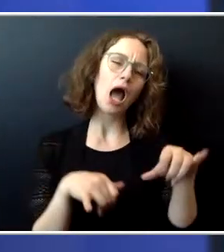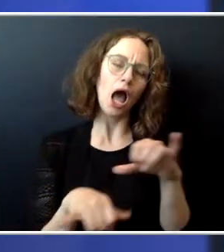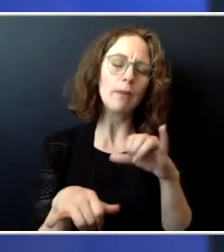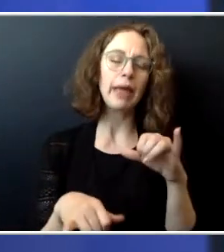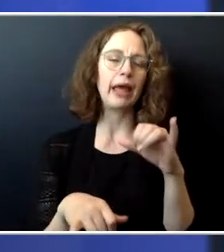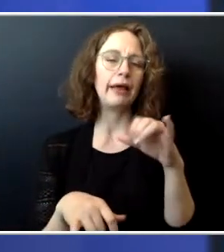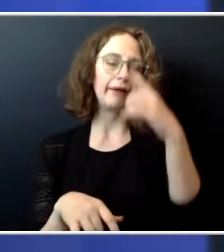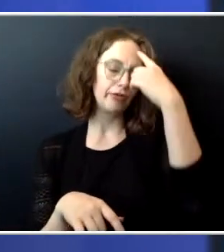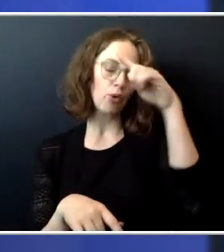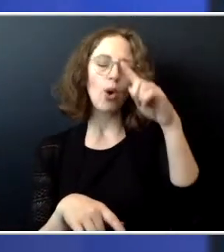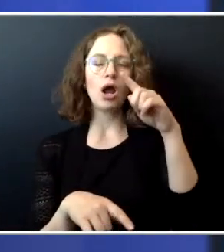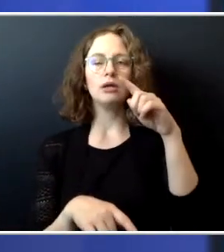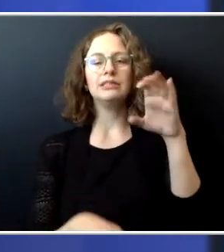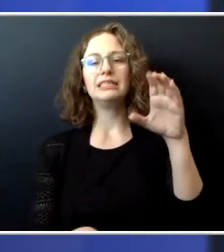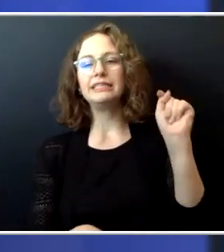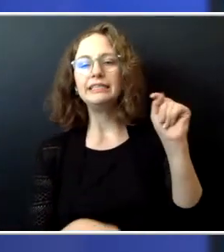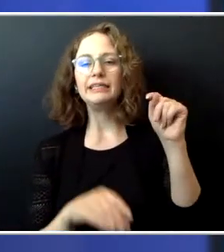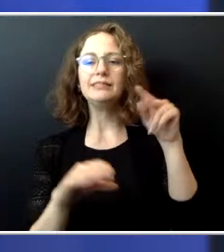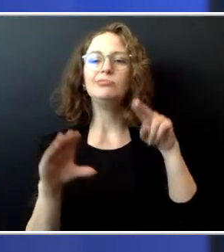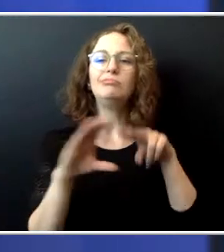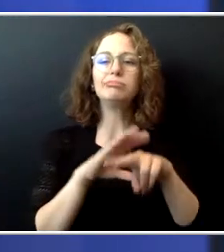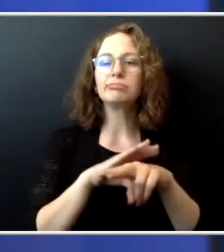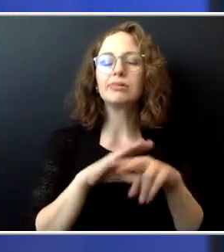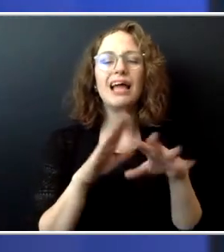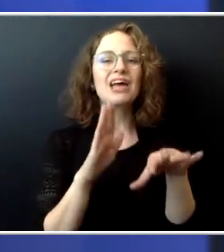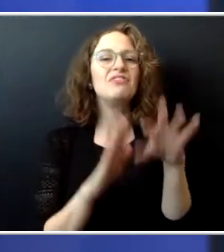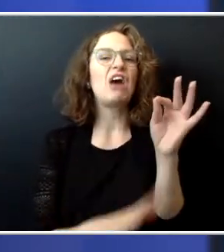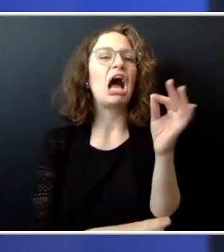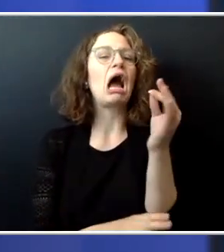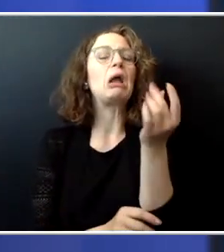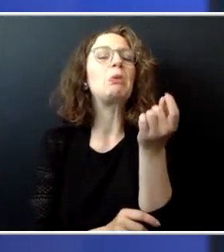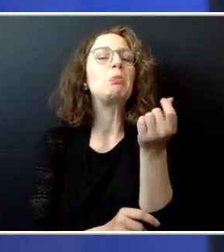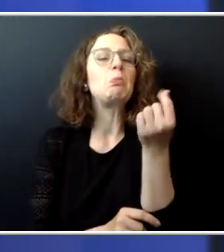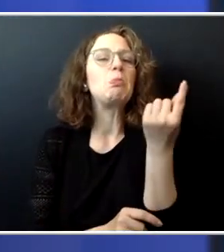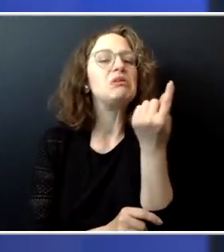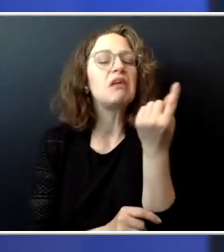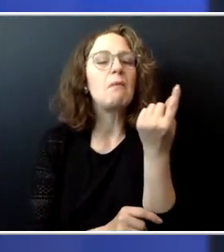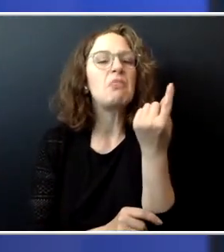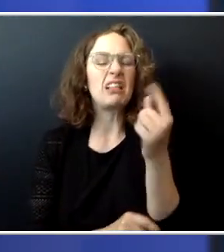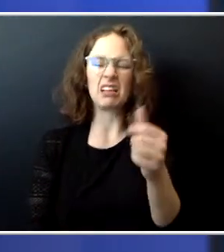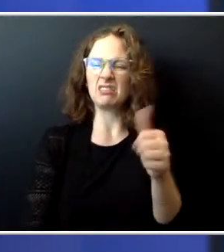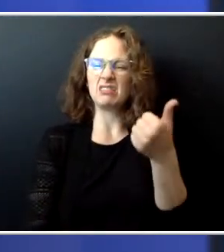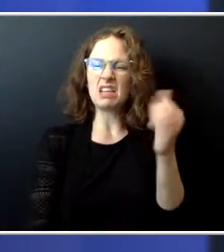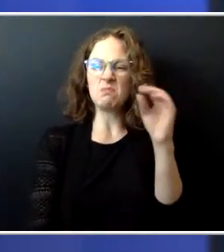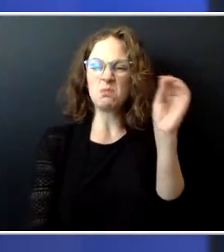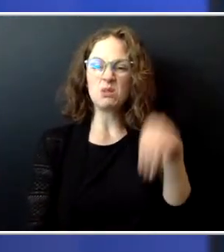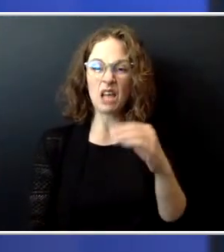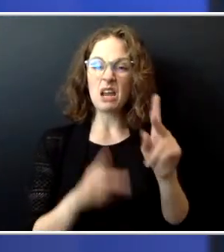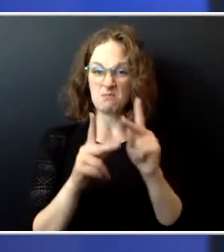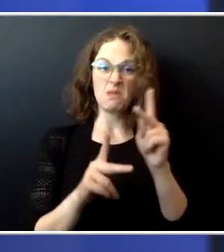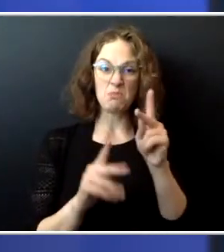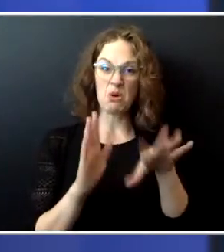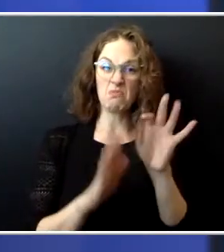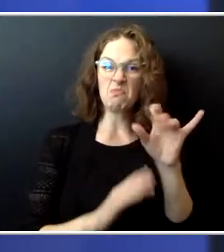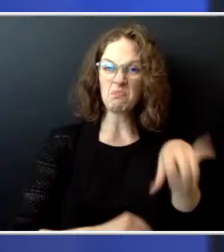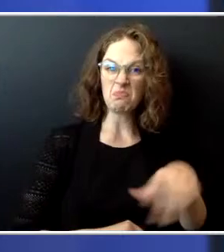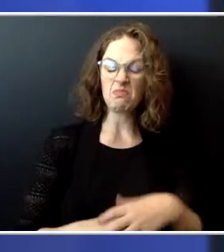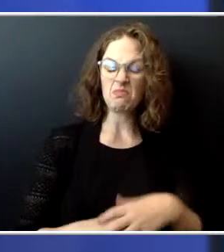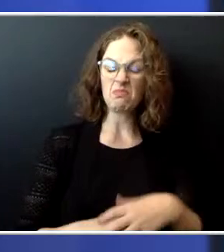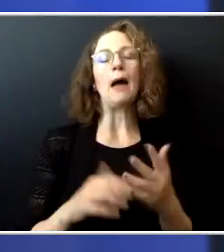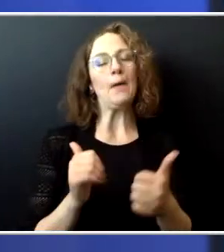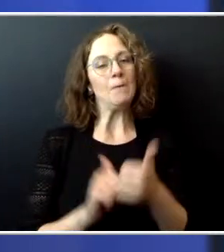common, over like 10% of the people, and most of the time that is not the cause of their problem. So we call these